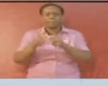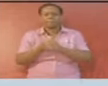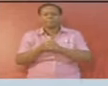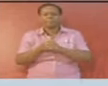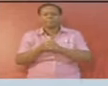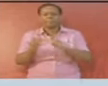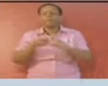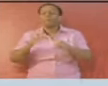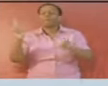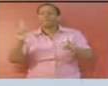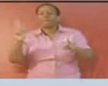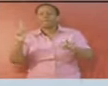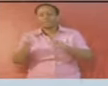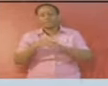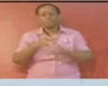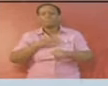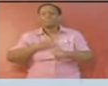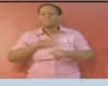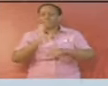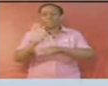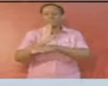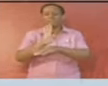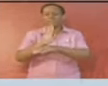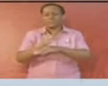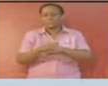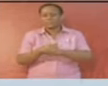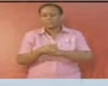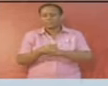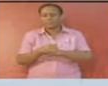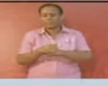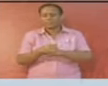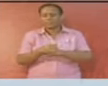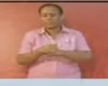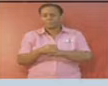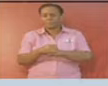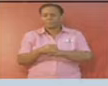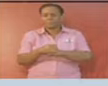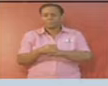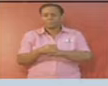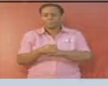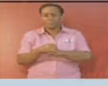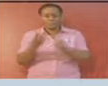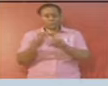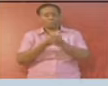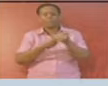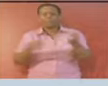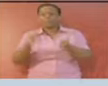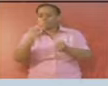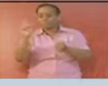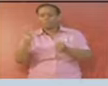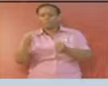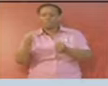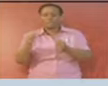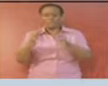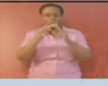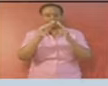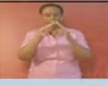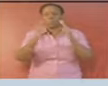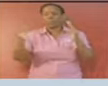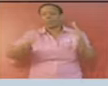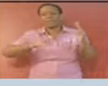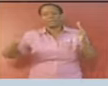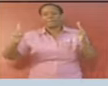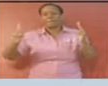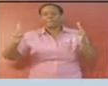questions. Please ask both questions, one right after the other, to the relevant members of the panel. If time permits, we